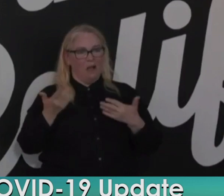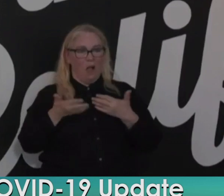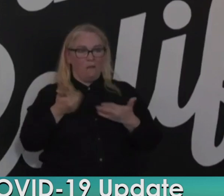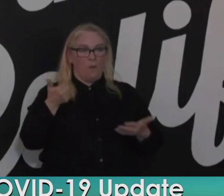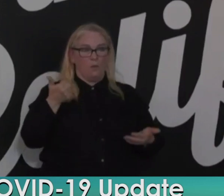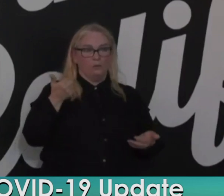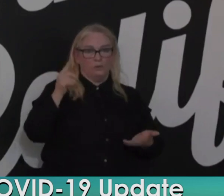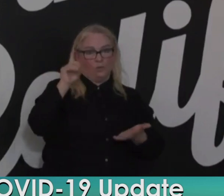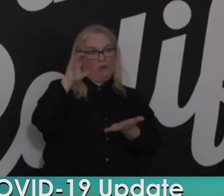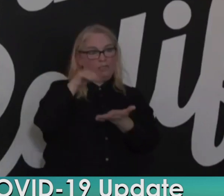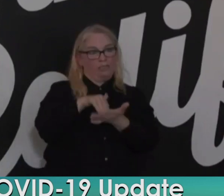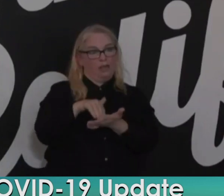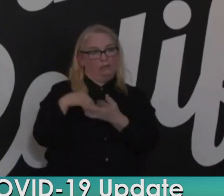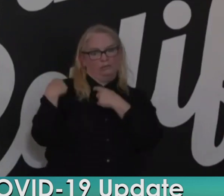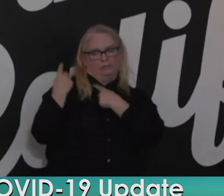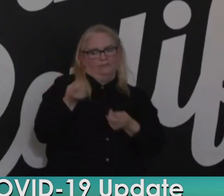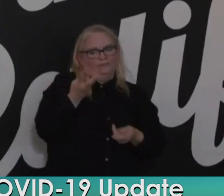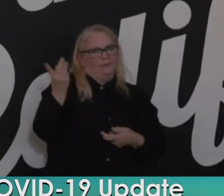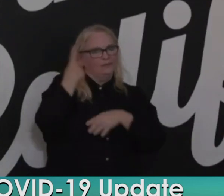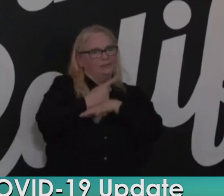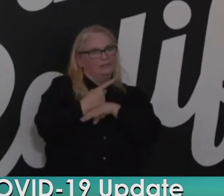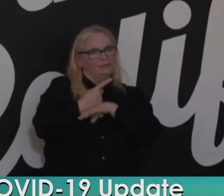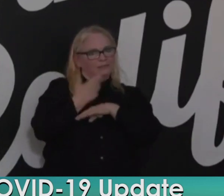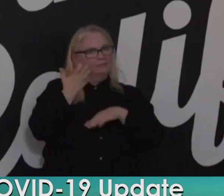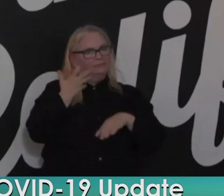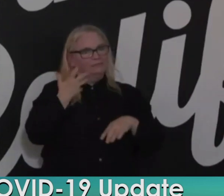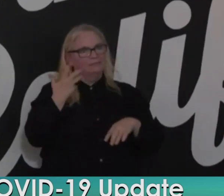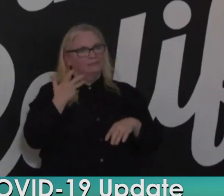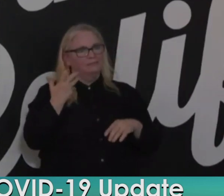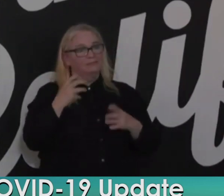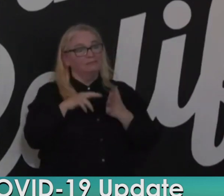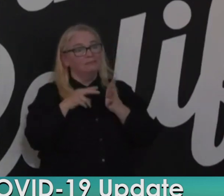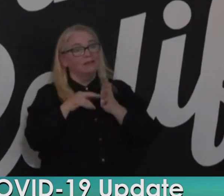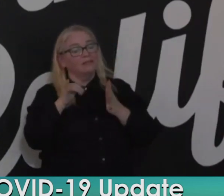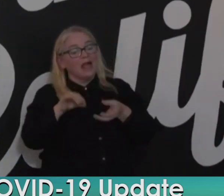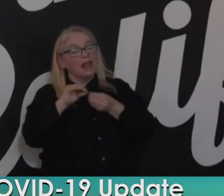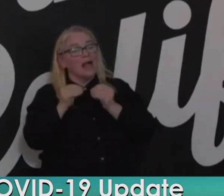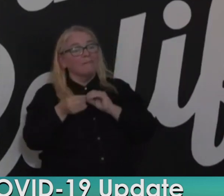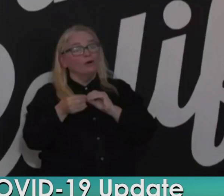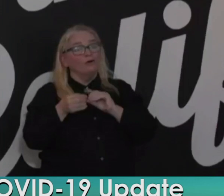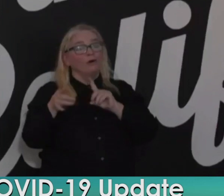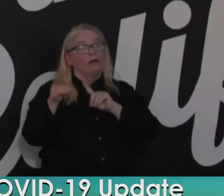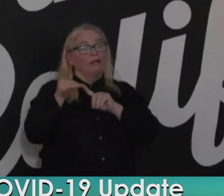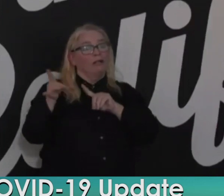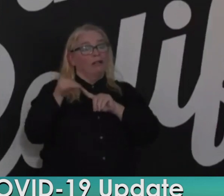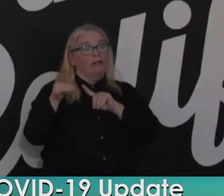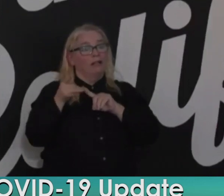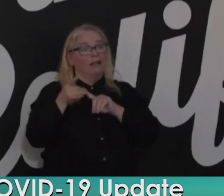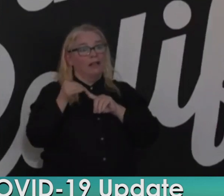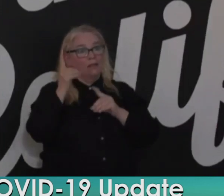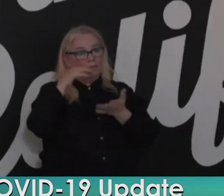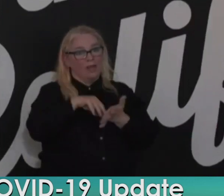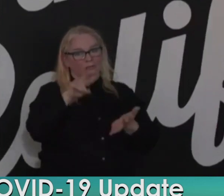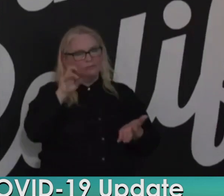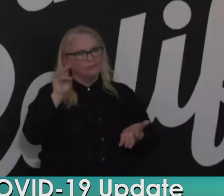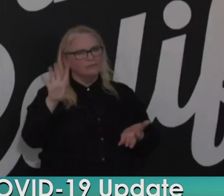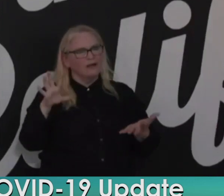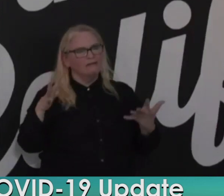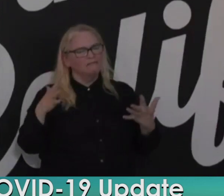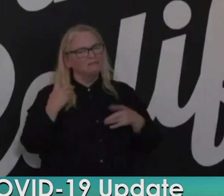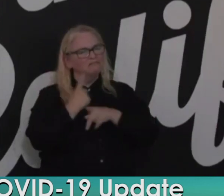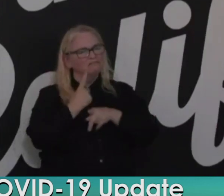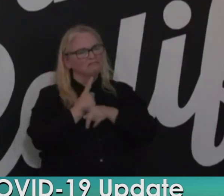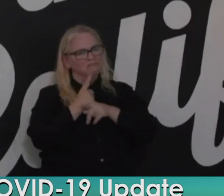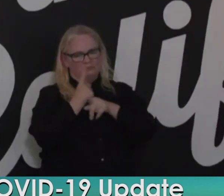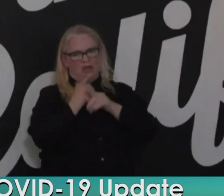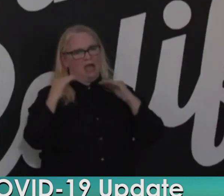3 days. The good news is total number of positives at 1,275 remain within a margin of error fairly steady despite